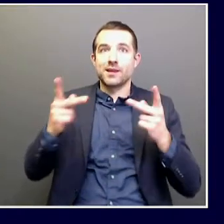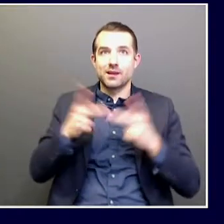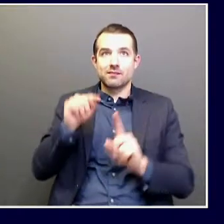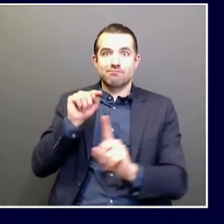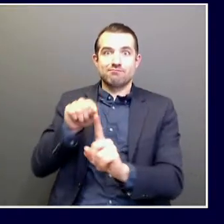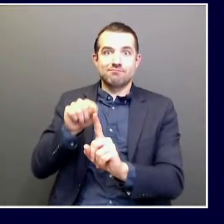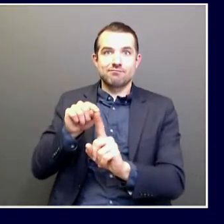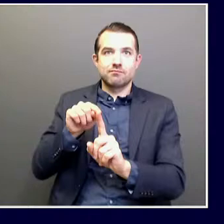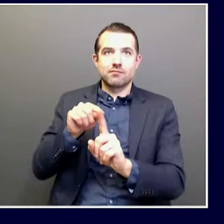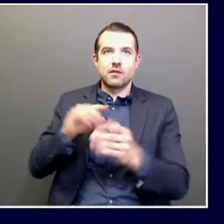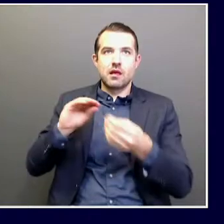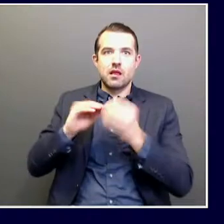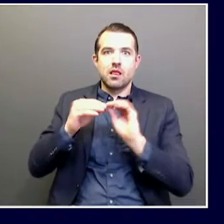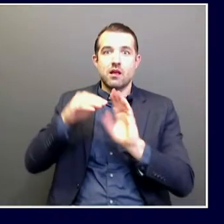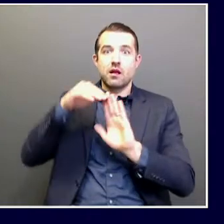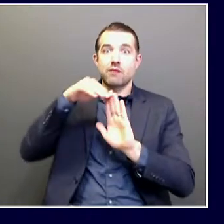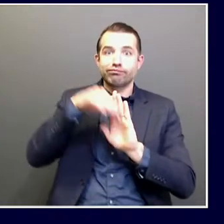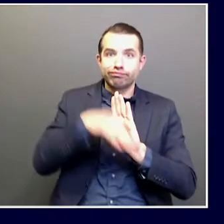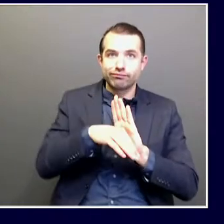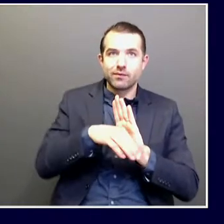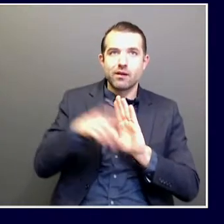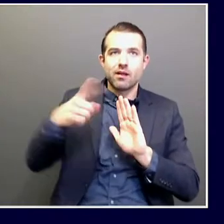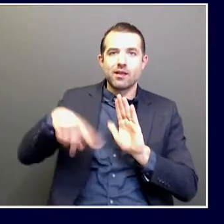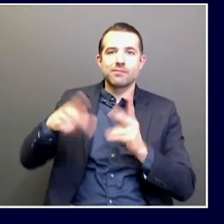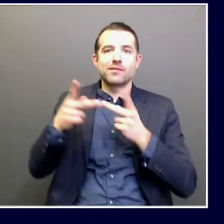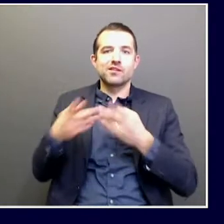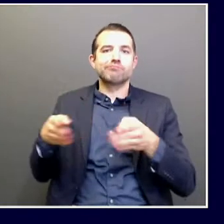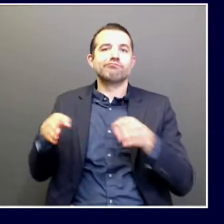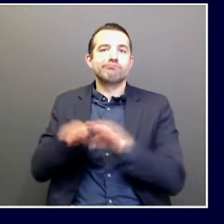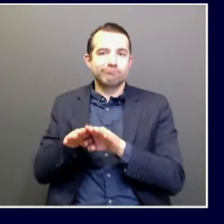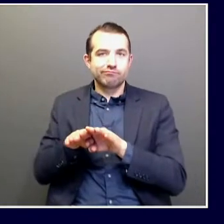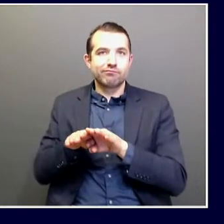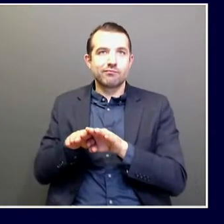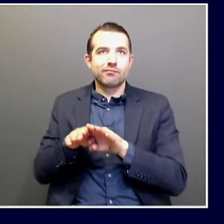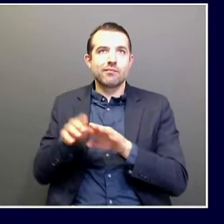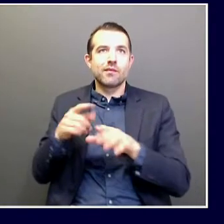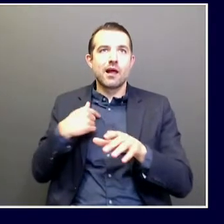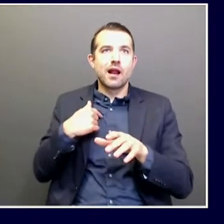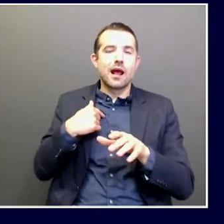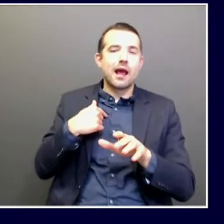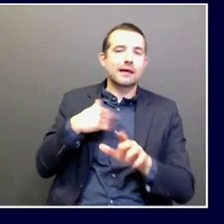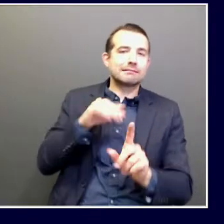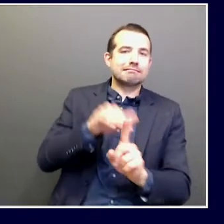send sites to make testing more available. So that's just one more example.